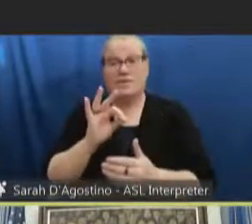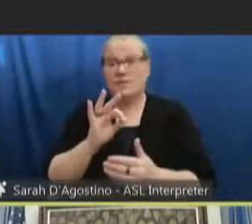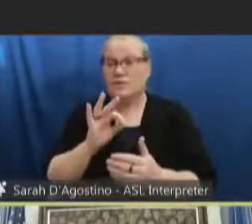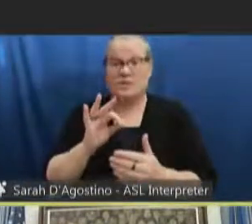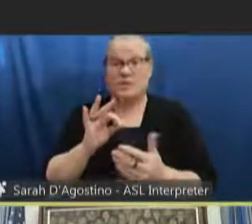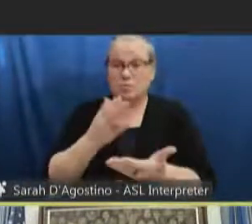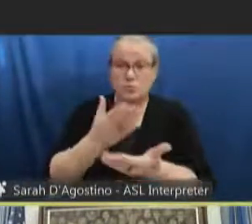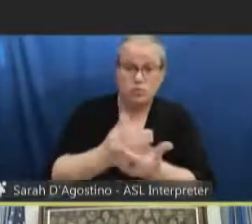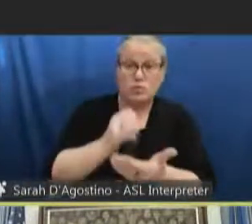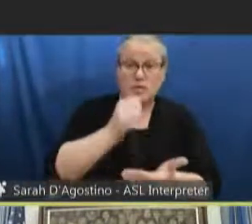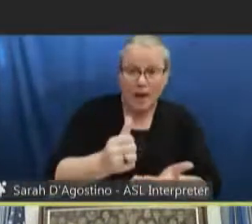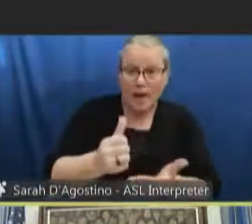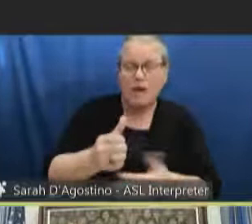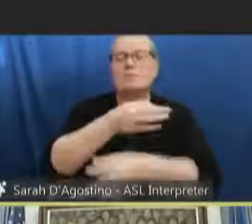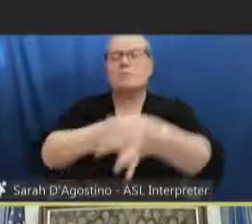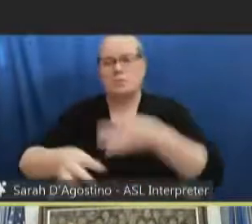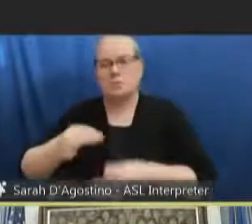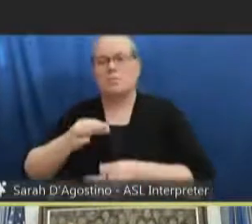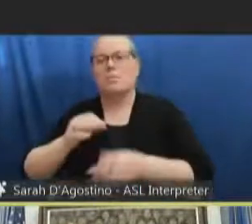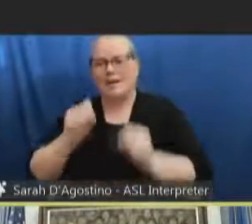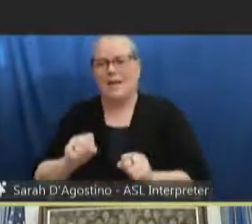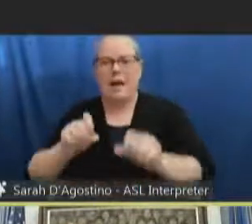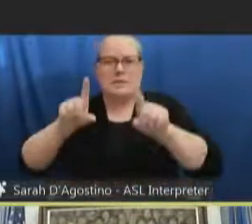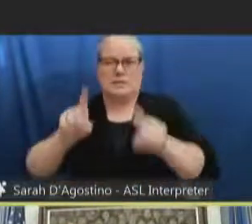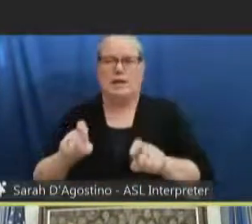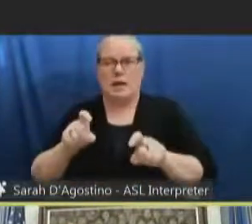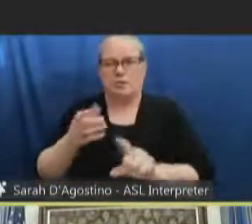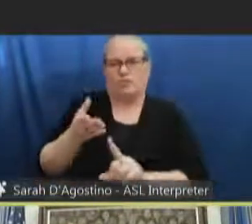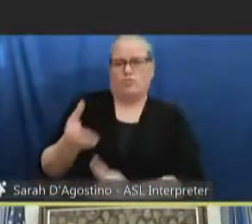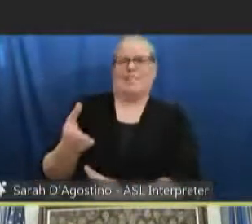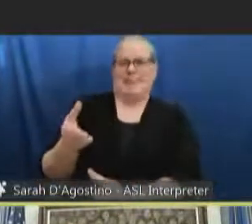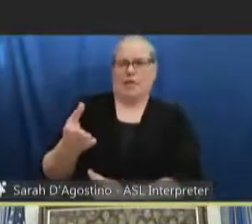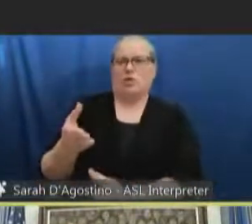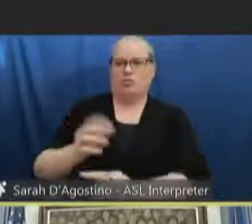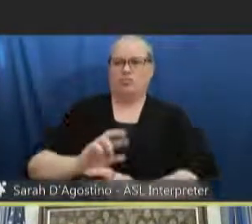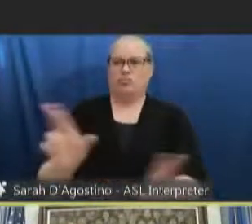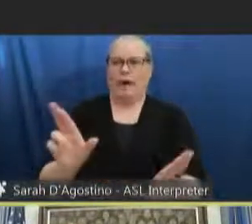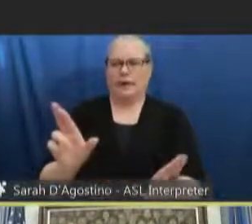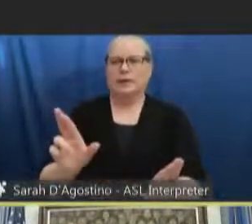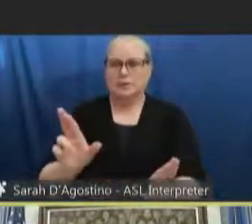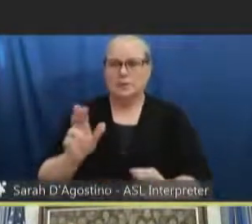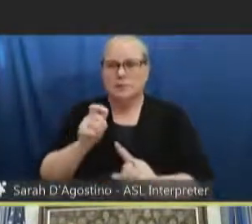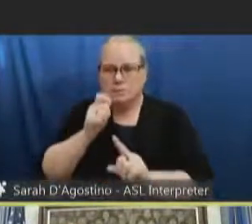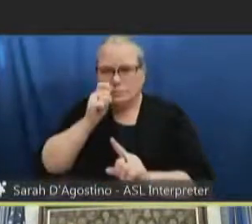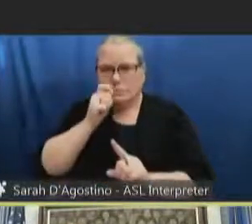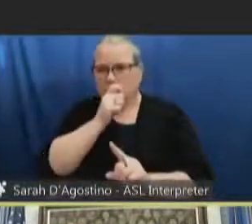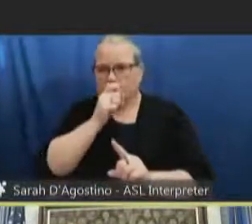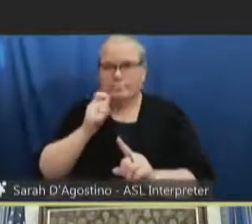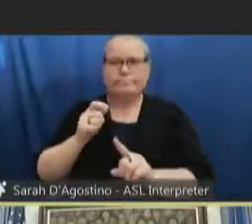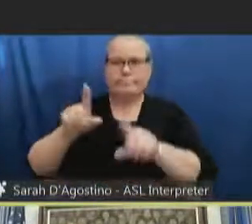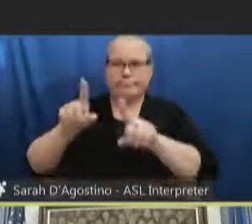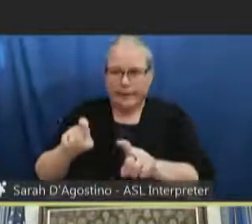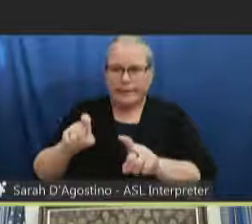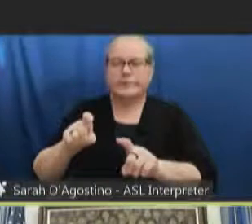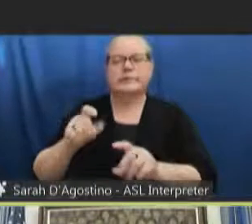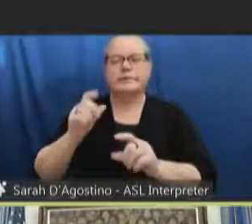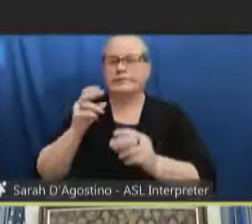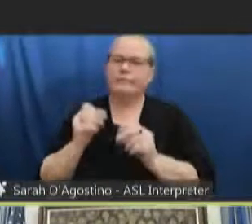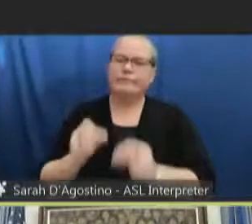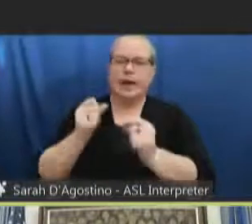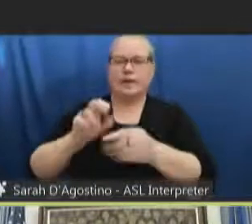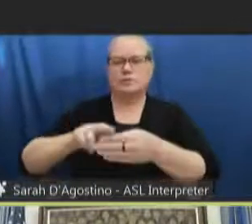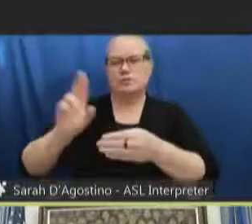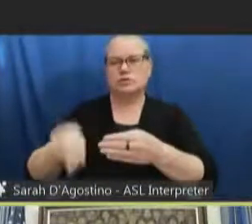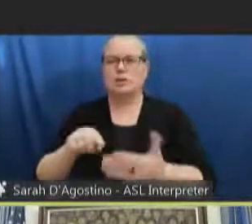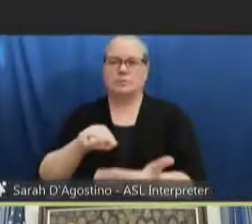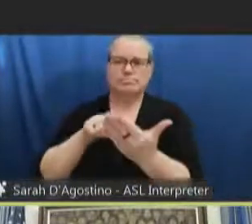and tomorrow. But I think that's how we can keep your loved ones safe despite a high community spread